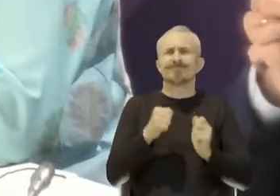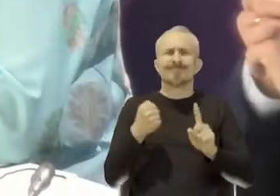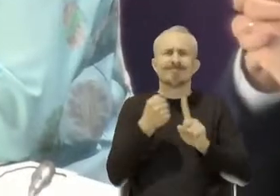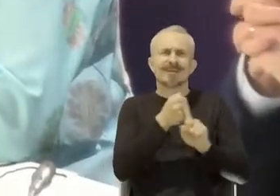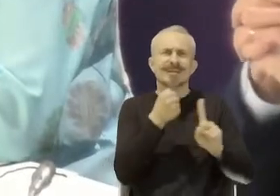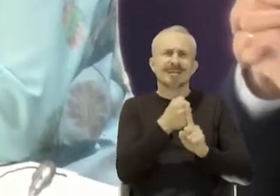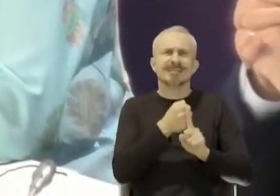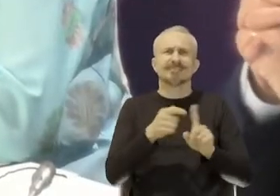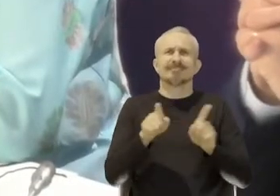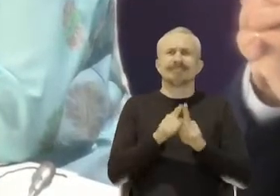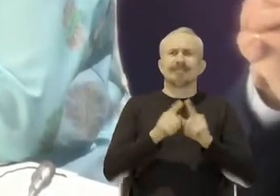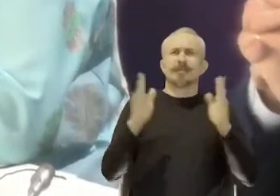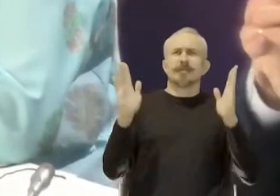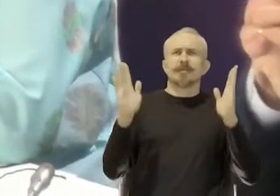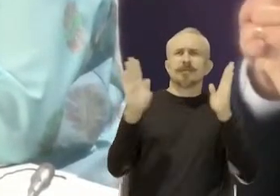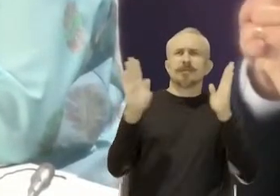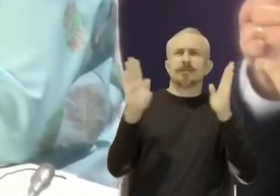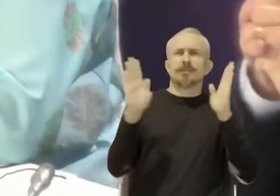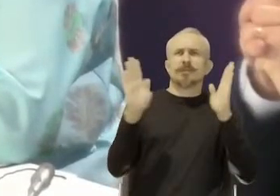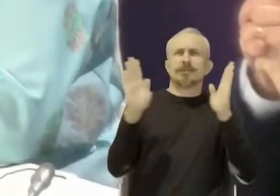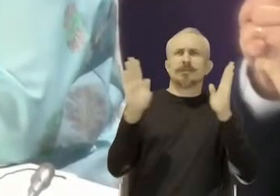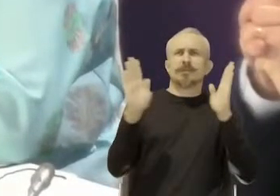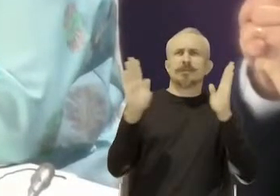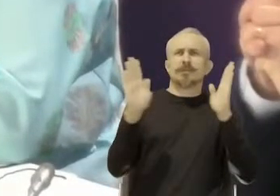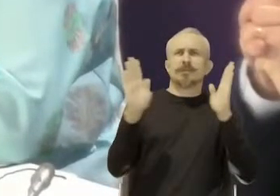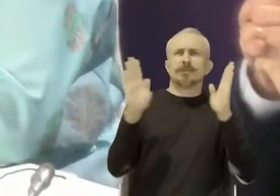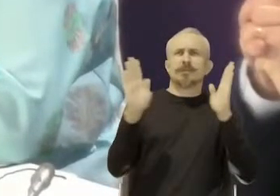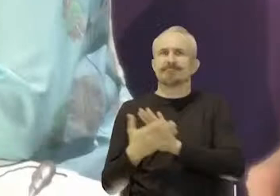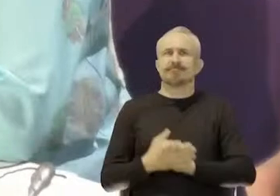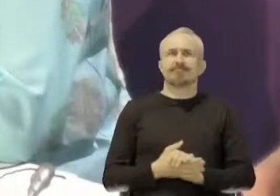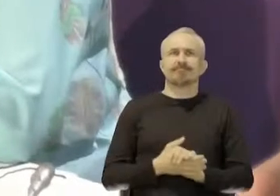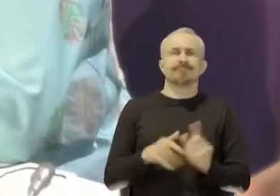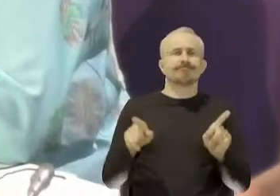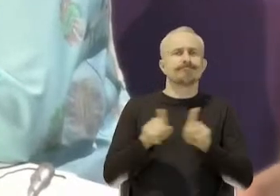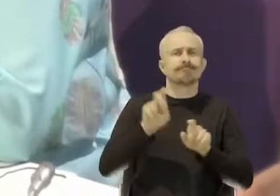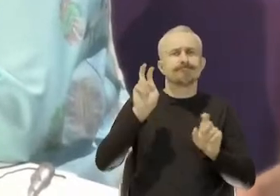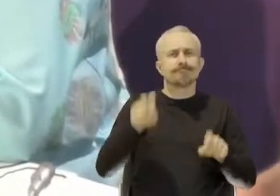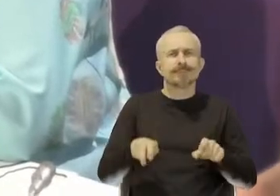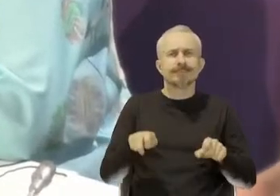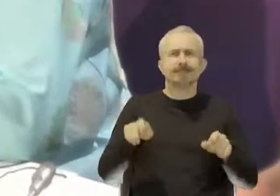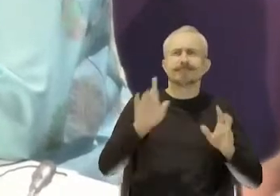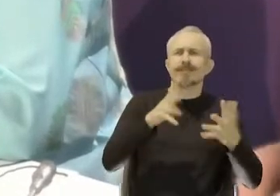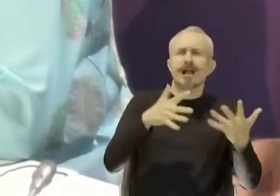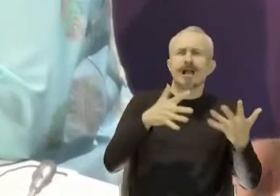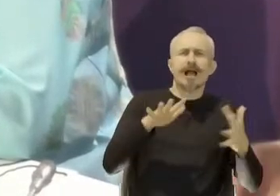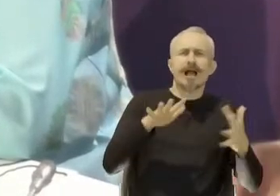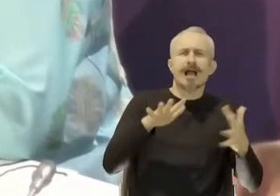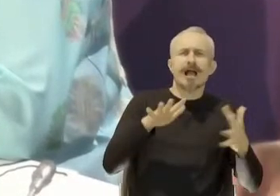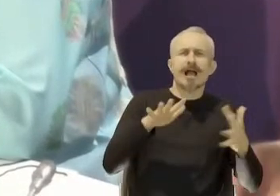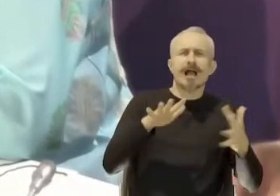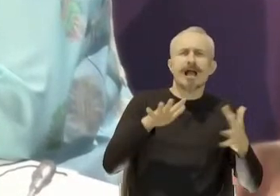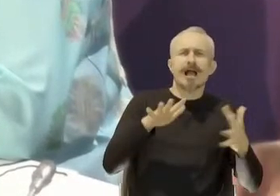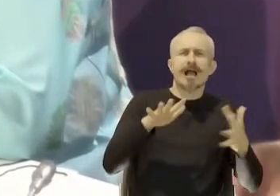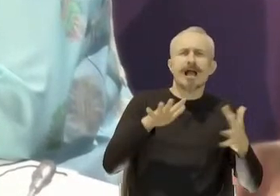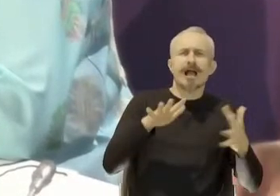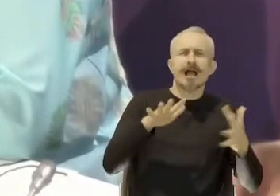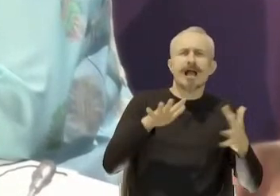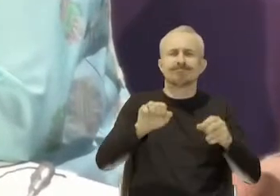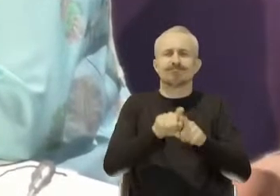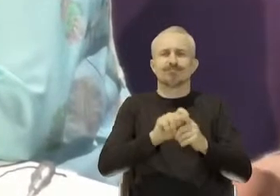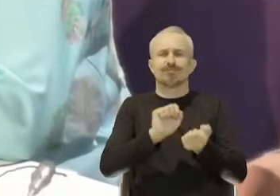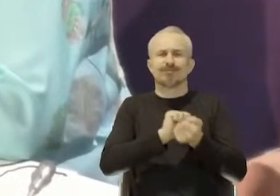degradation. Fourth is the urban displacement and crisis. Fifth is urban prosperity and sustainable